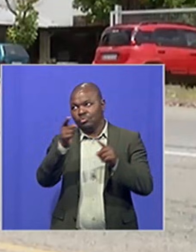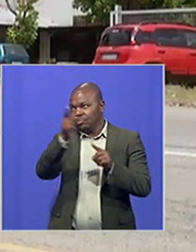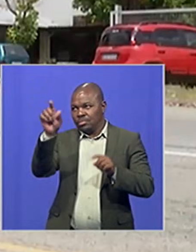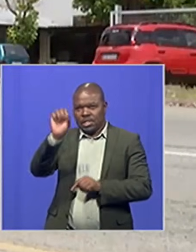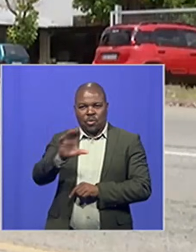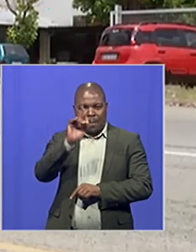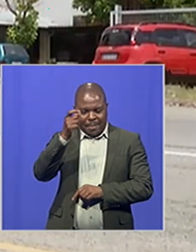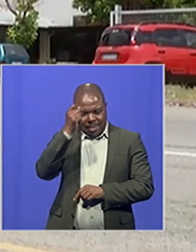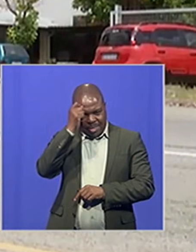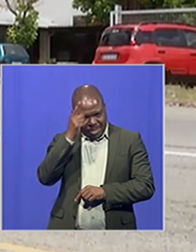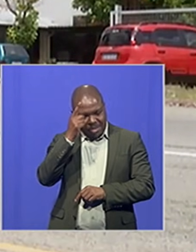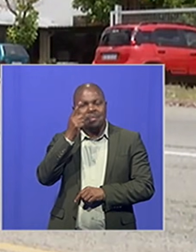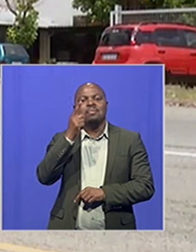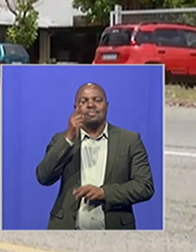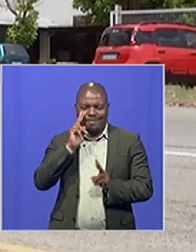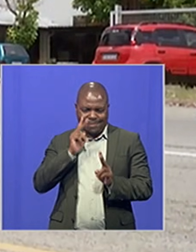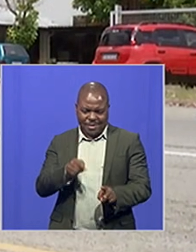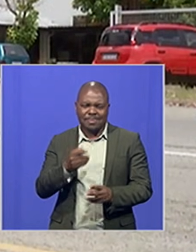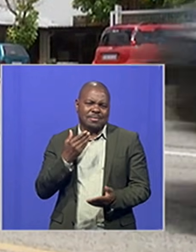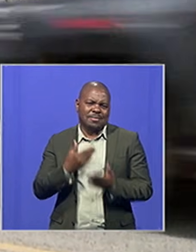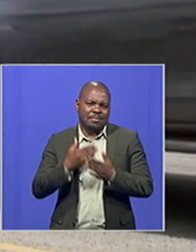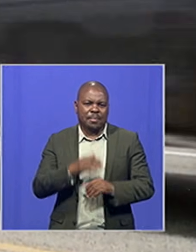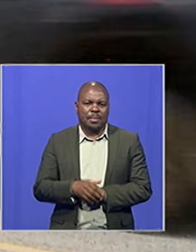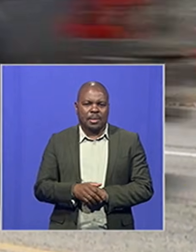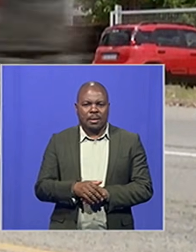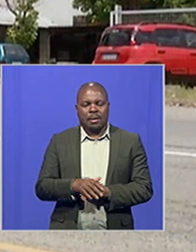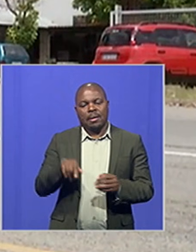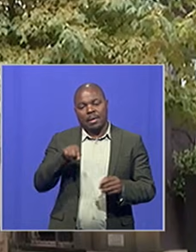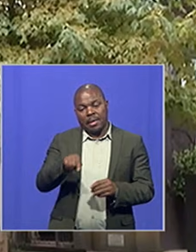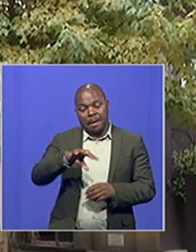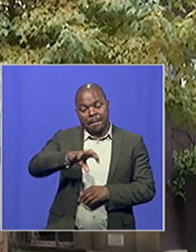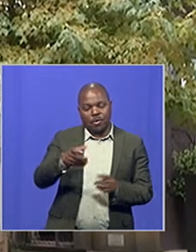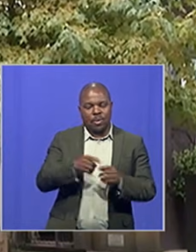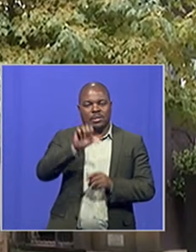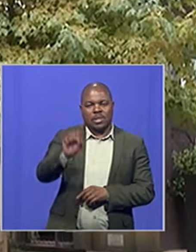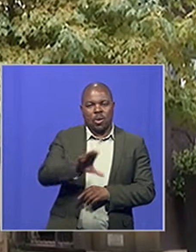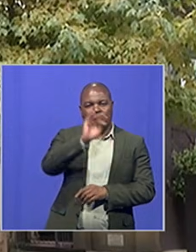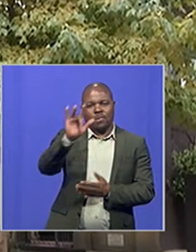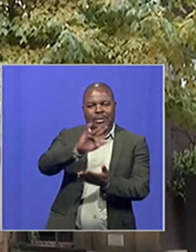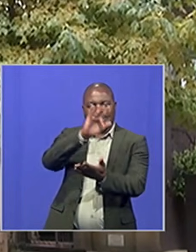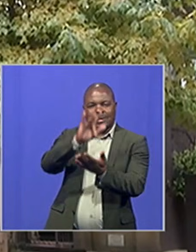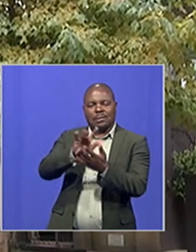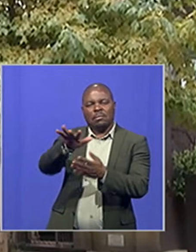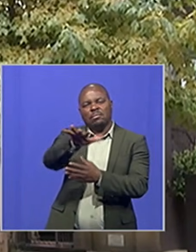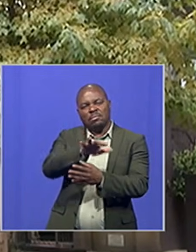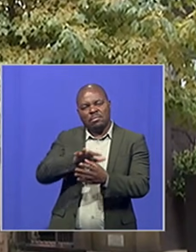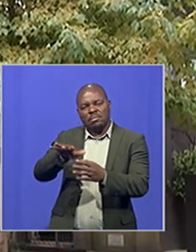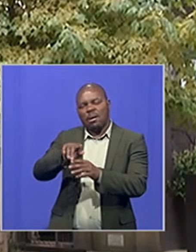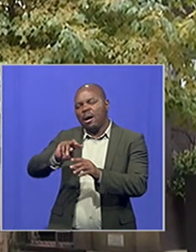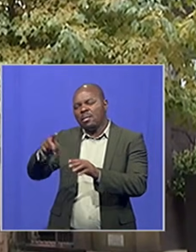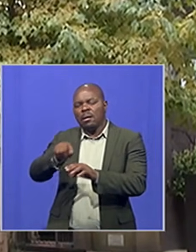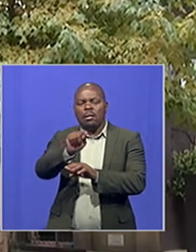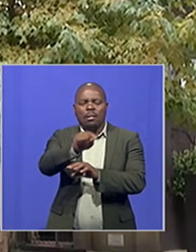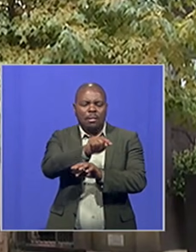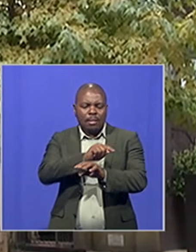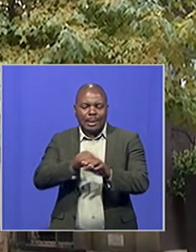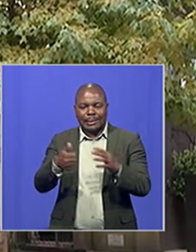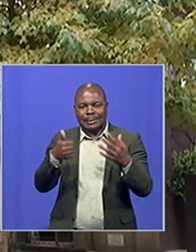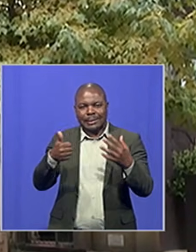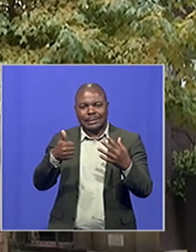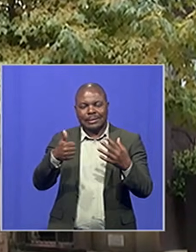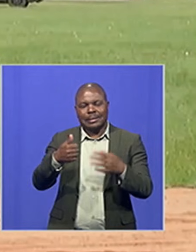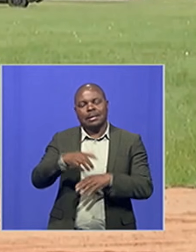tlhaloganye le go gakologelwa. Province eno e mo bogareng ga naga e na le melelwane le diprovince tse dingwe di le 6